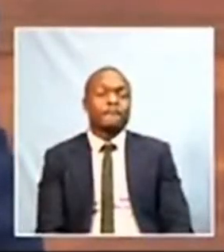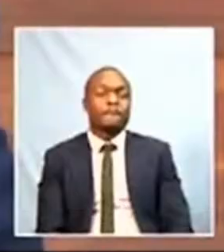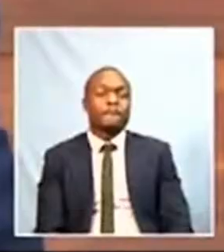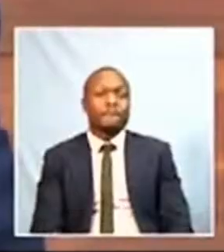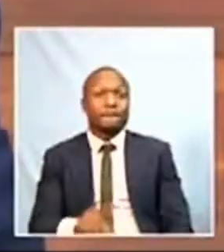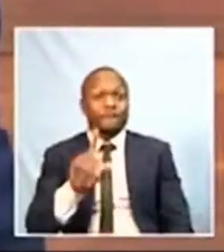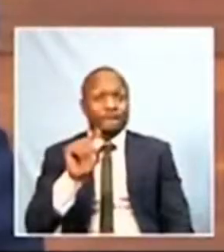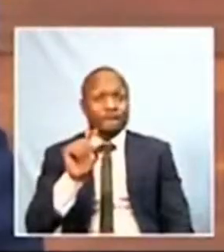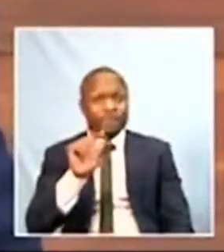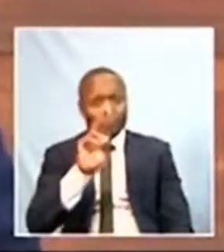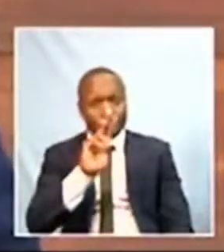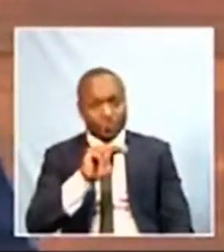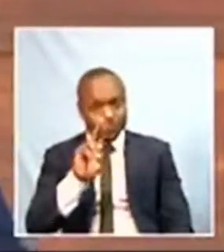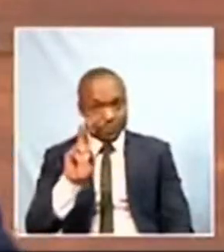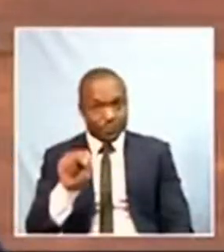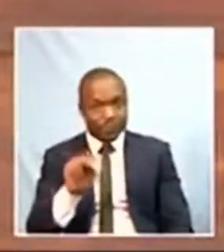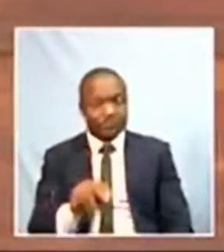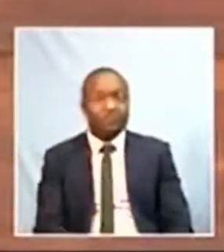From 2022